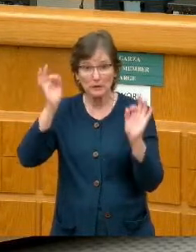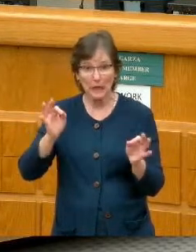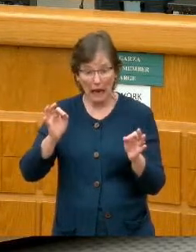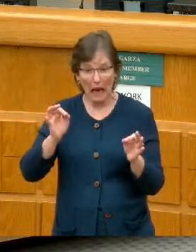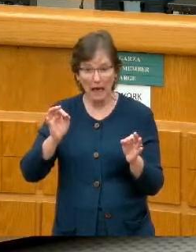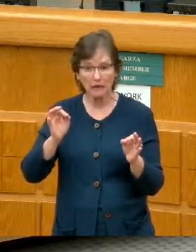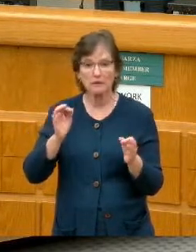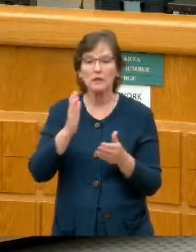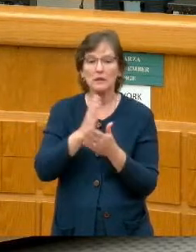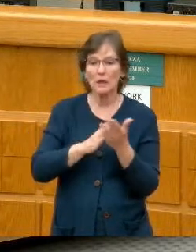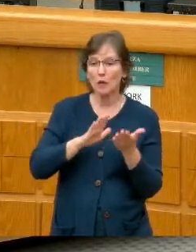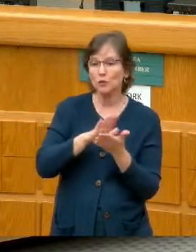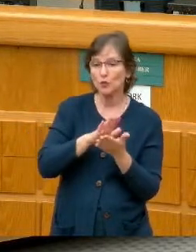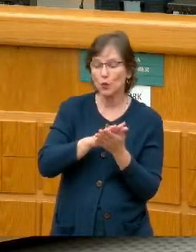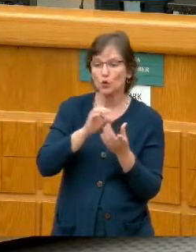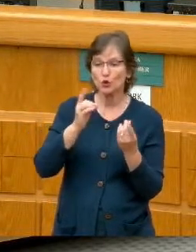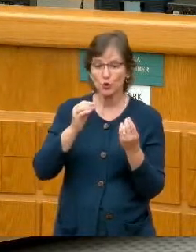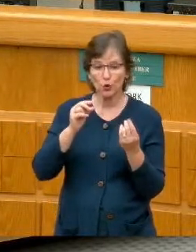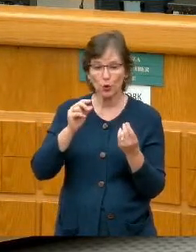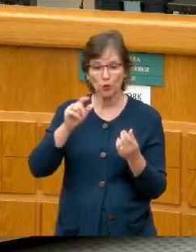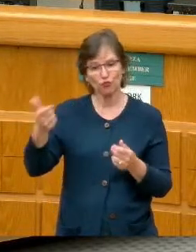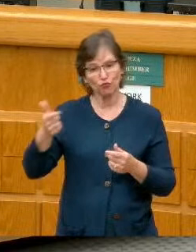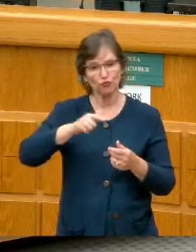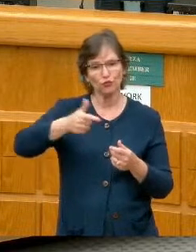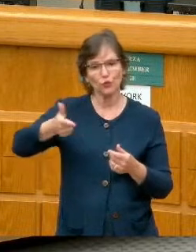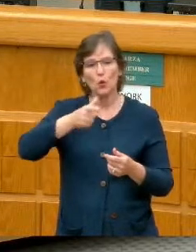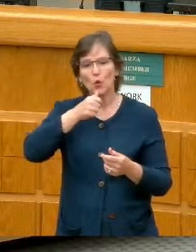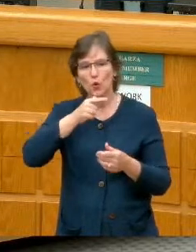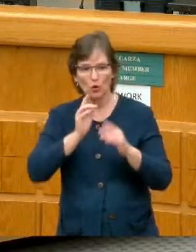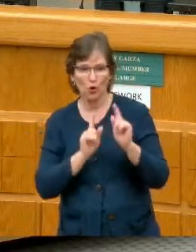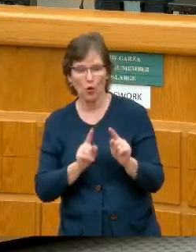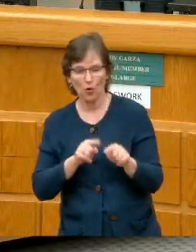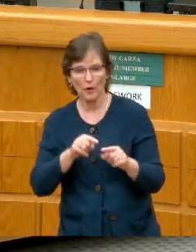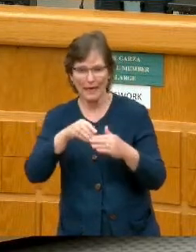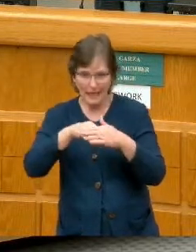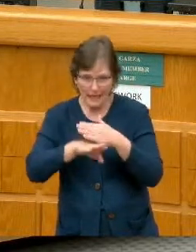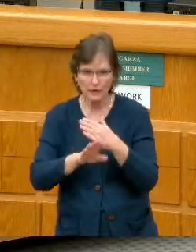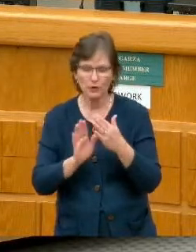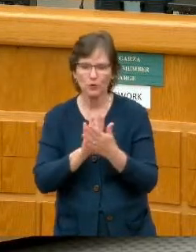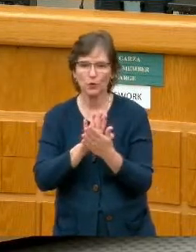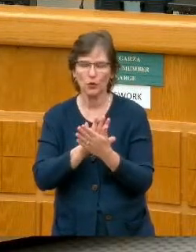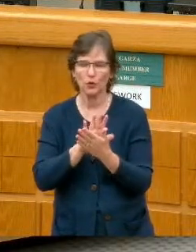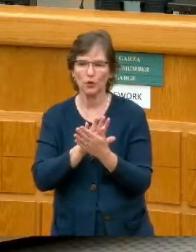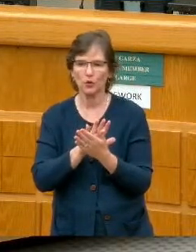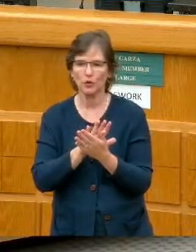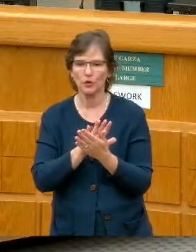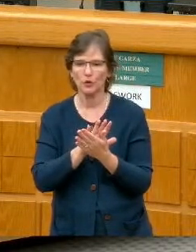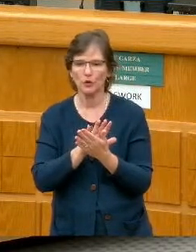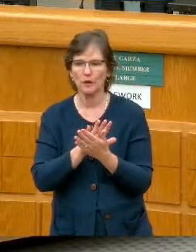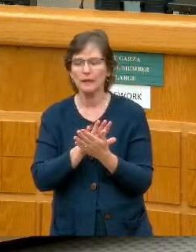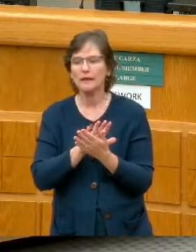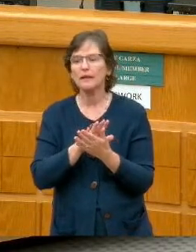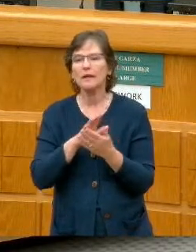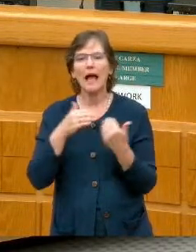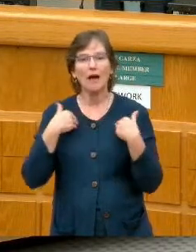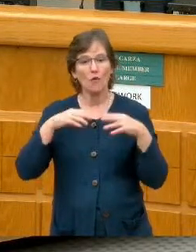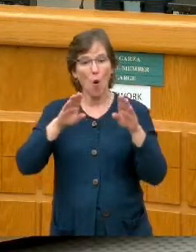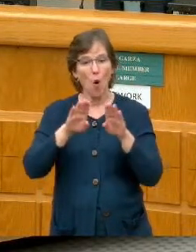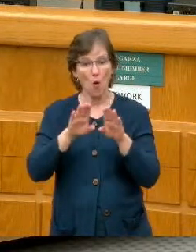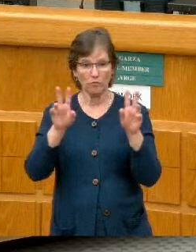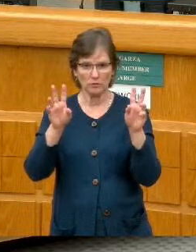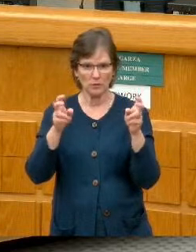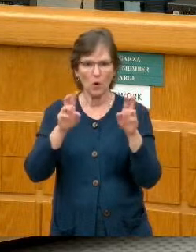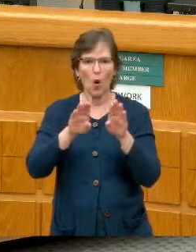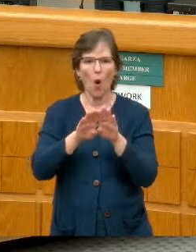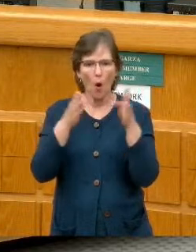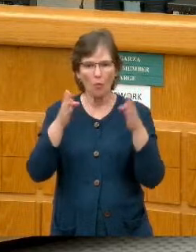rotation. So there's a variety of different things that are happening. And then Open Texas, so we started with Open Texas Phase 1,